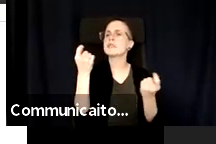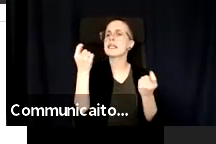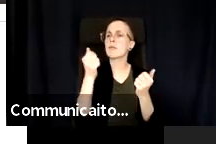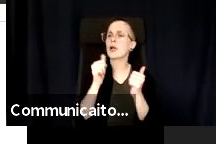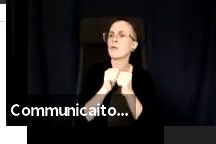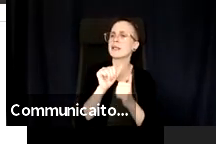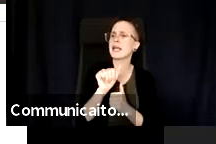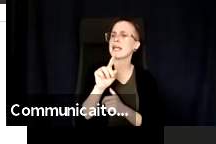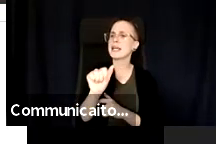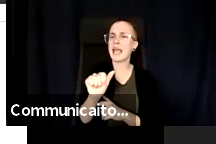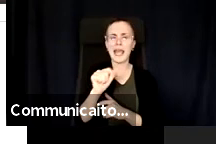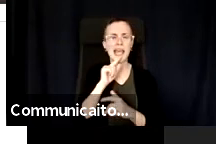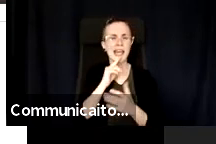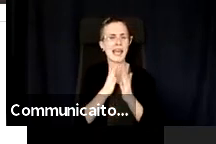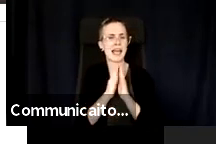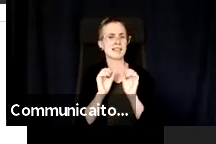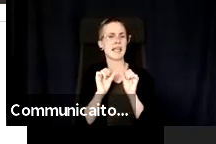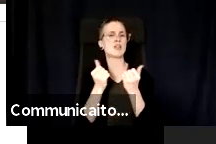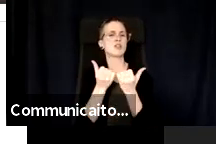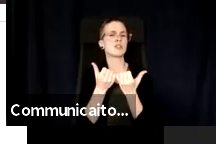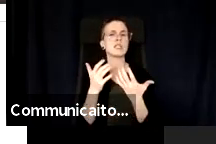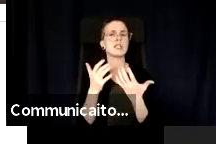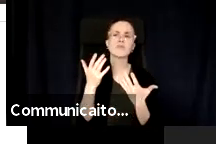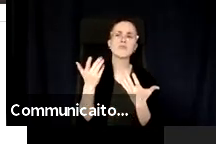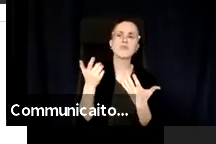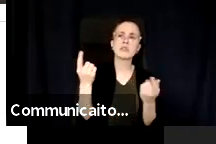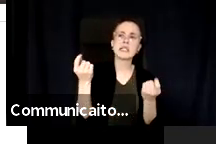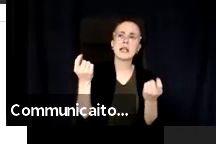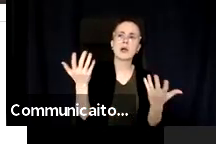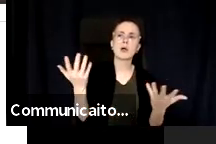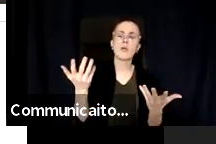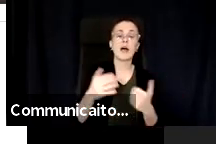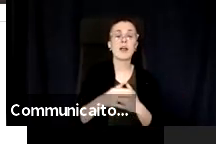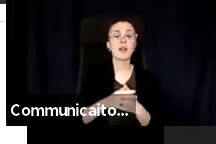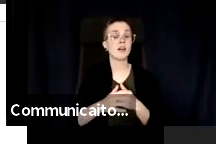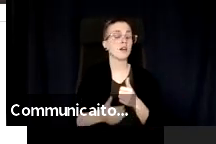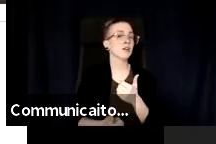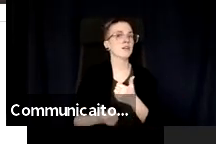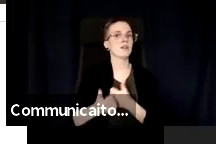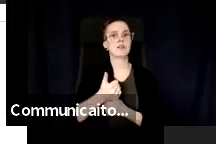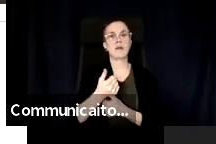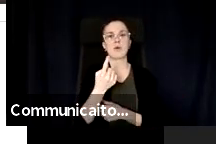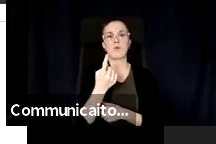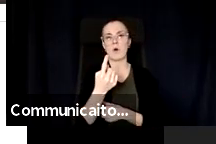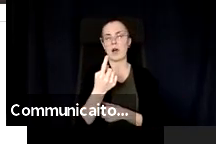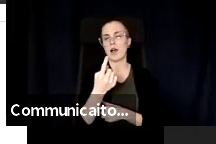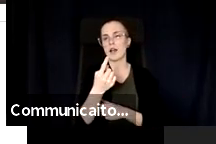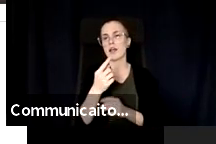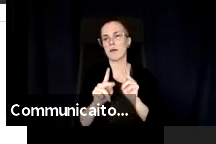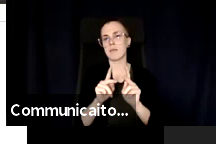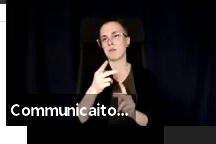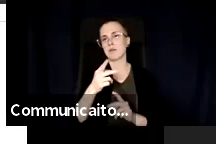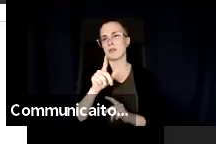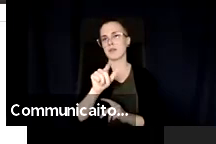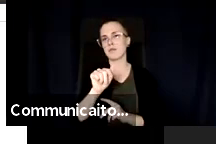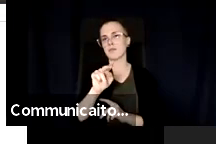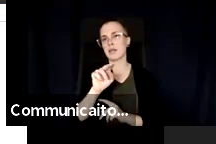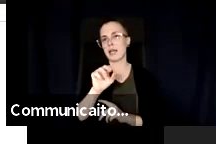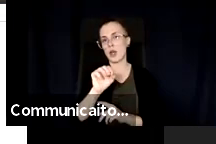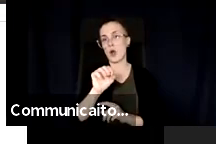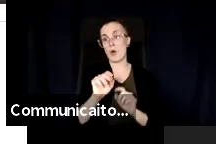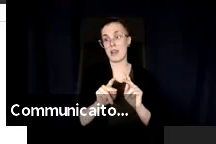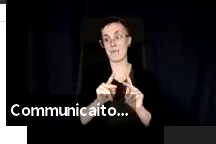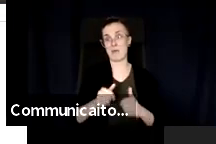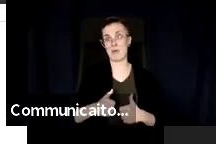hearing. So number one, people in Plano appreciate the city of Plano's progressive stance